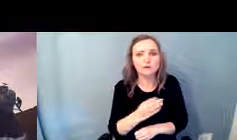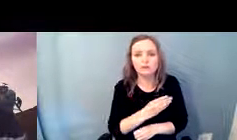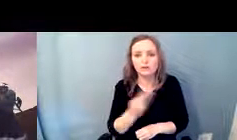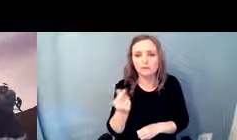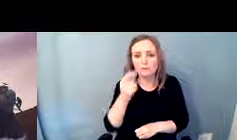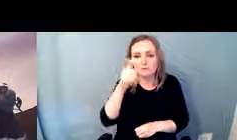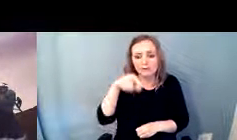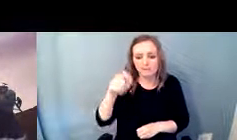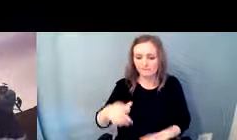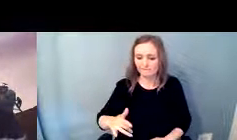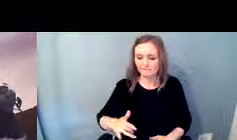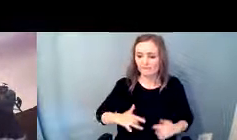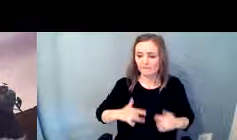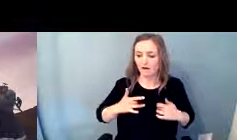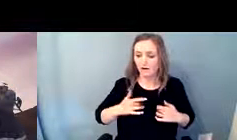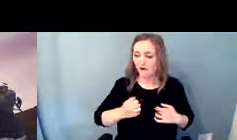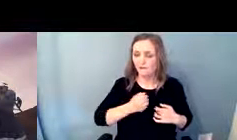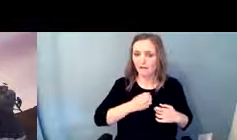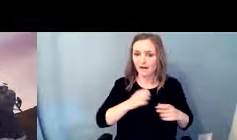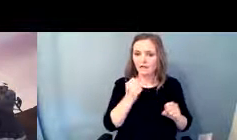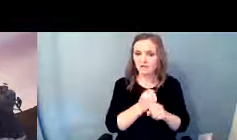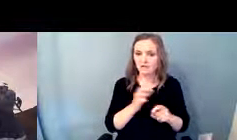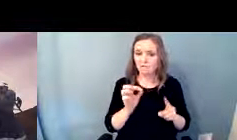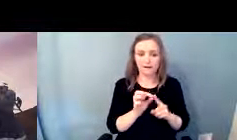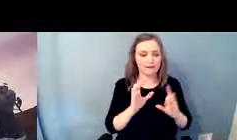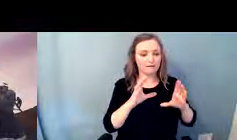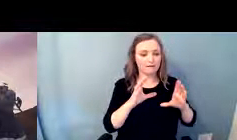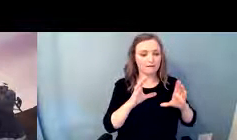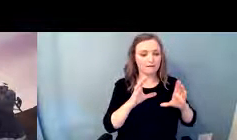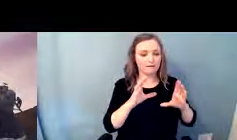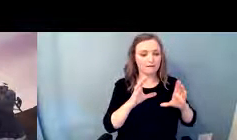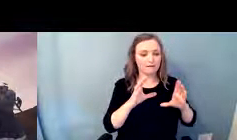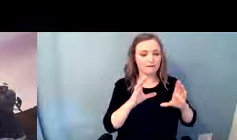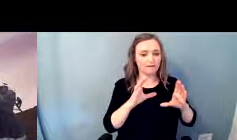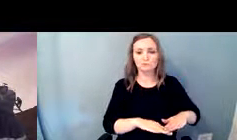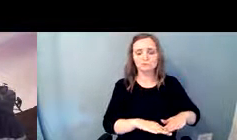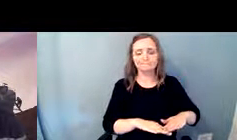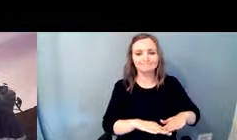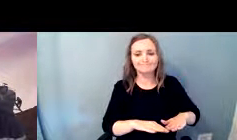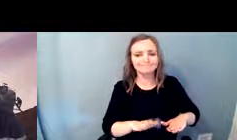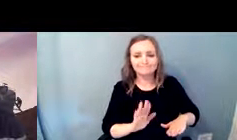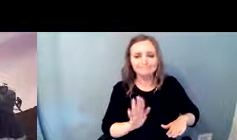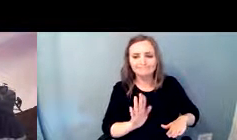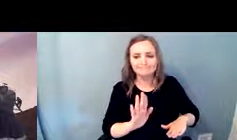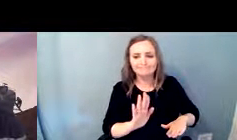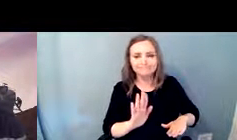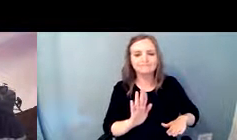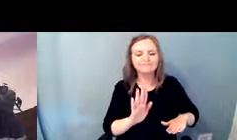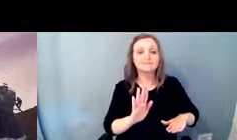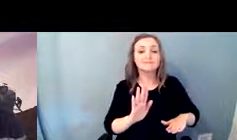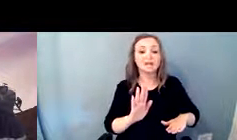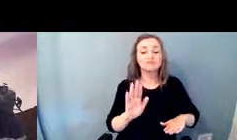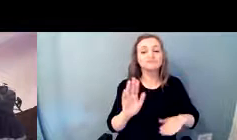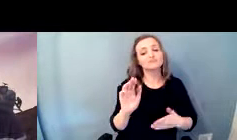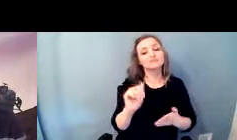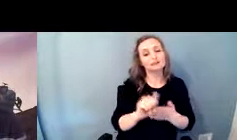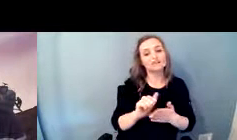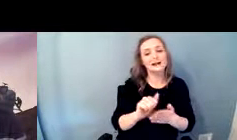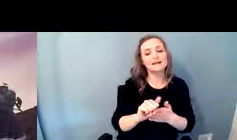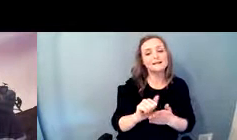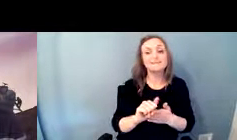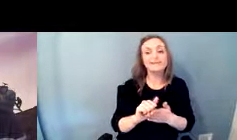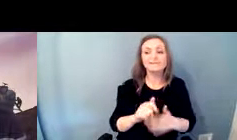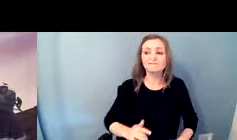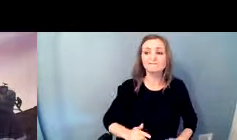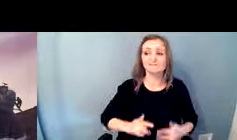suddenly closed. And I think, it's fair to say that practices did go down to a very, very,